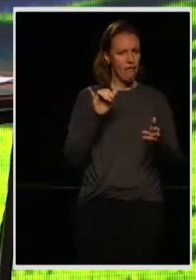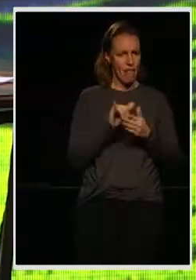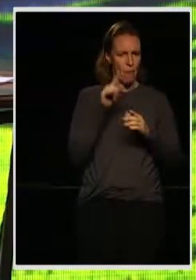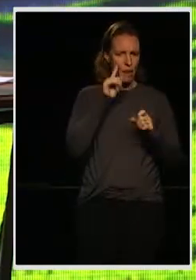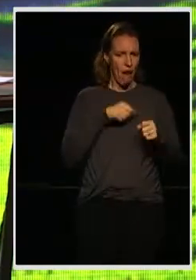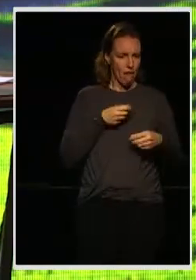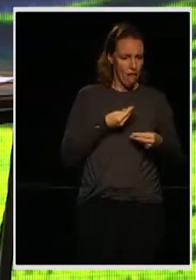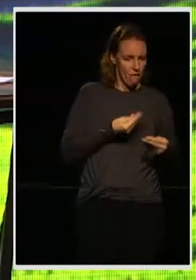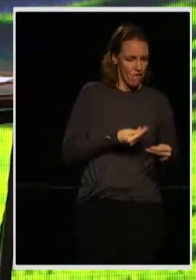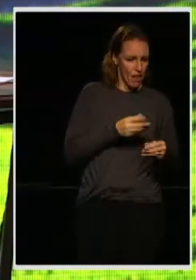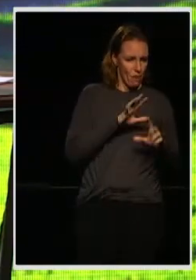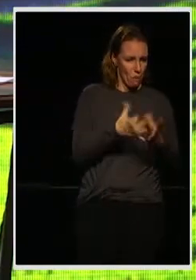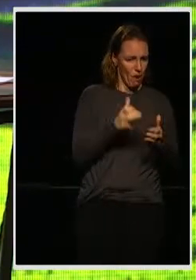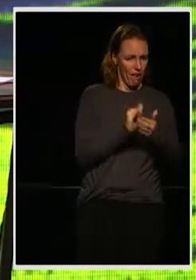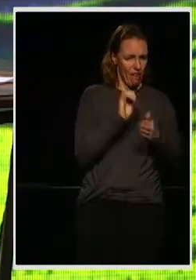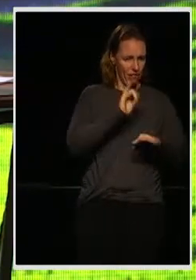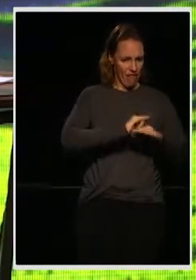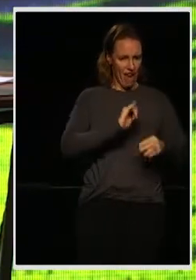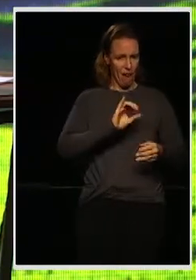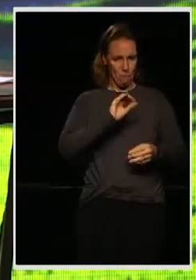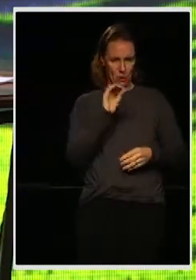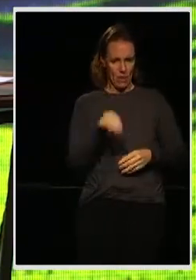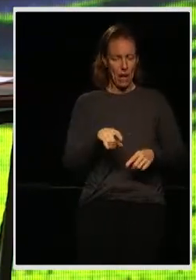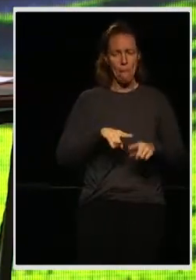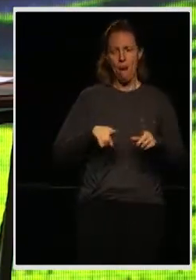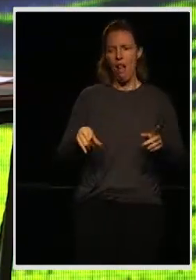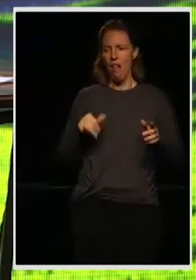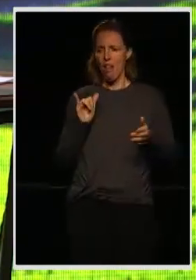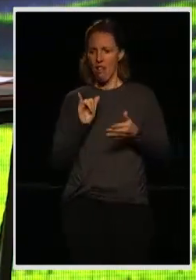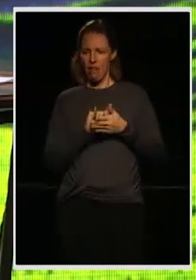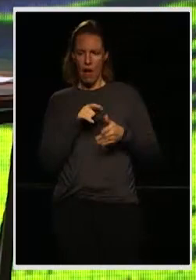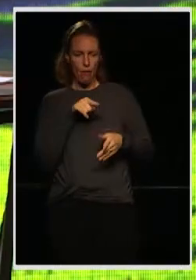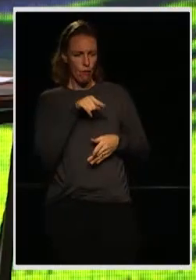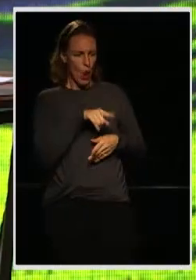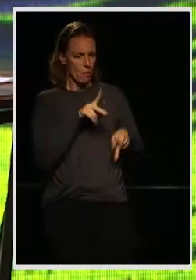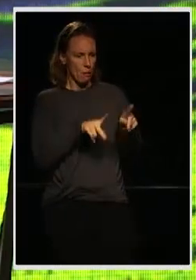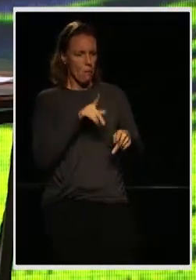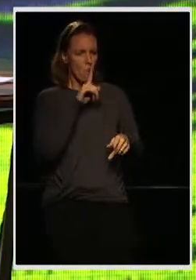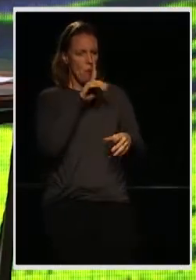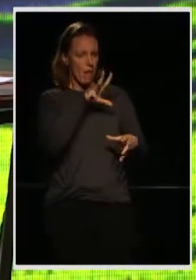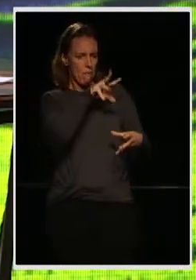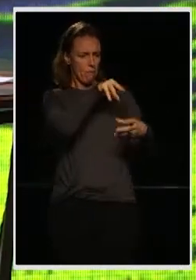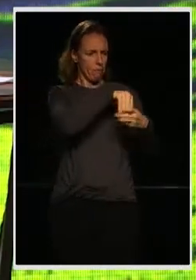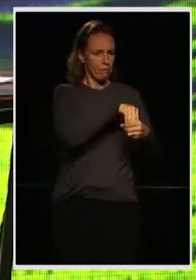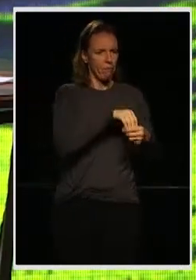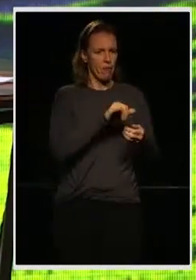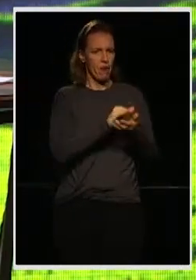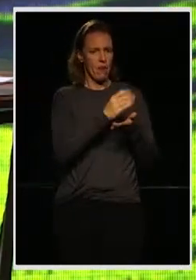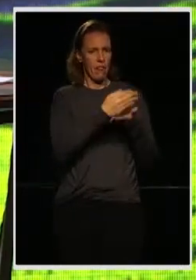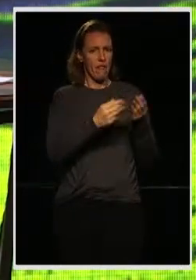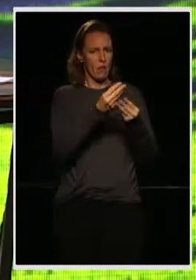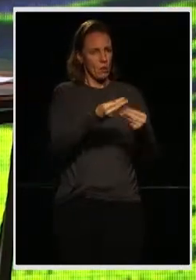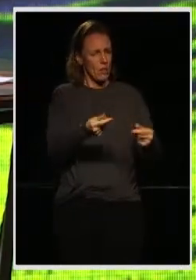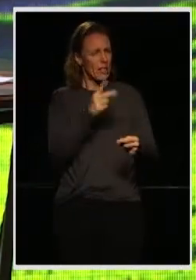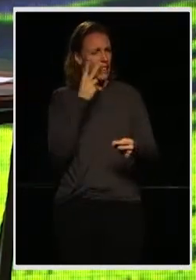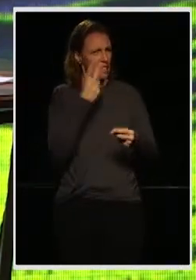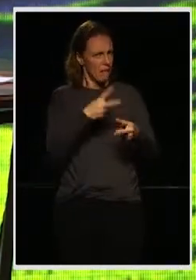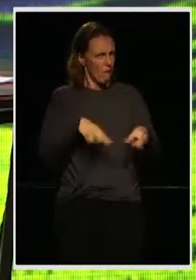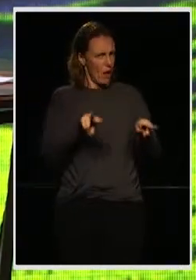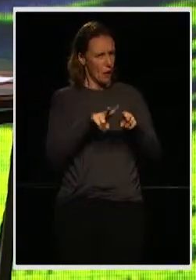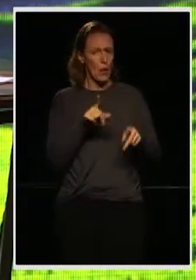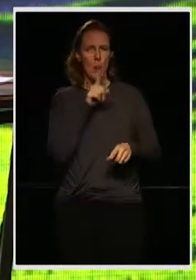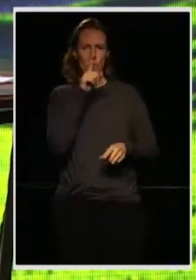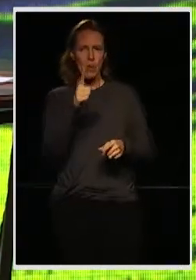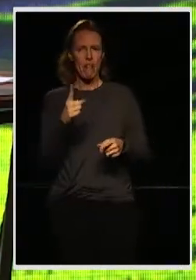the world on that percentage, is that they really become part of that solution and see value in it. So like I really keep talking